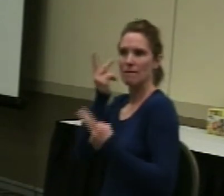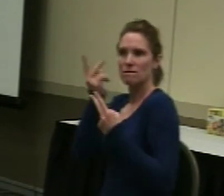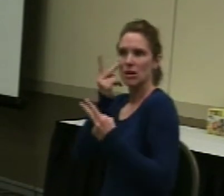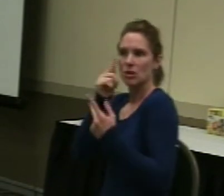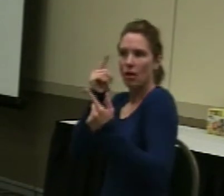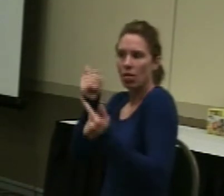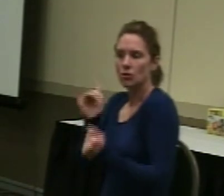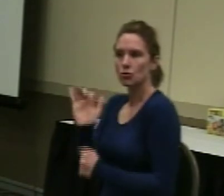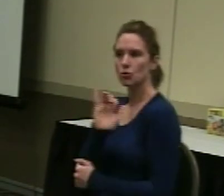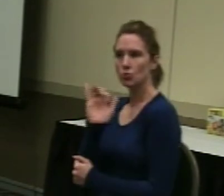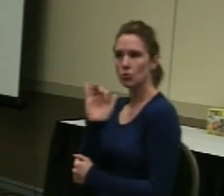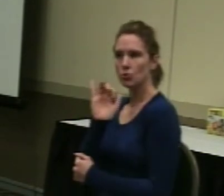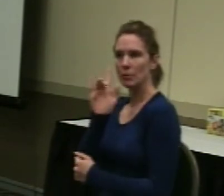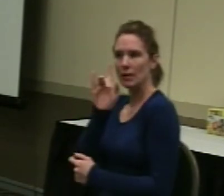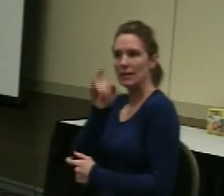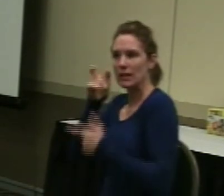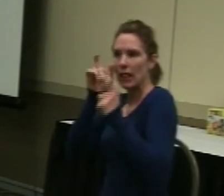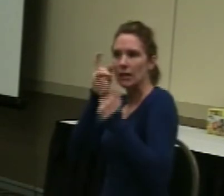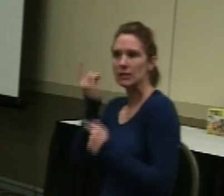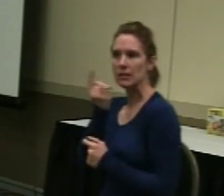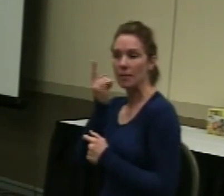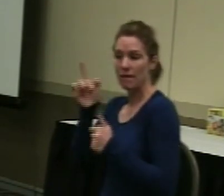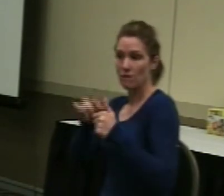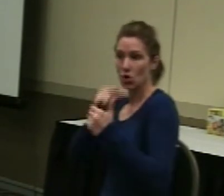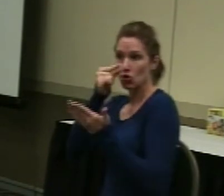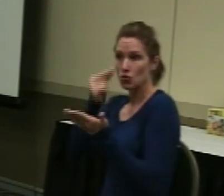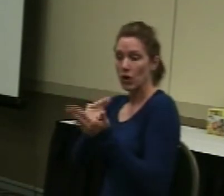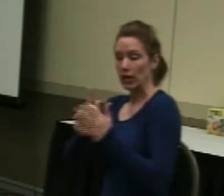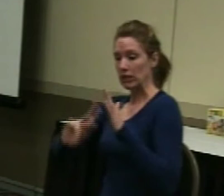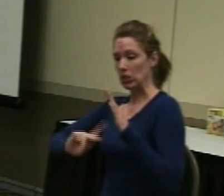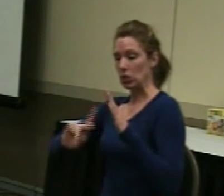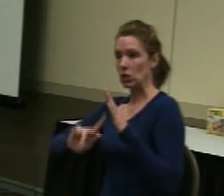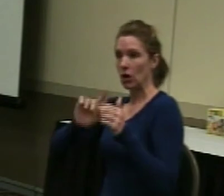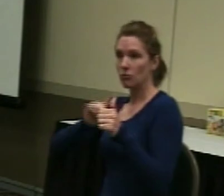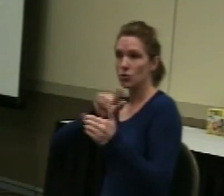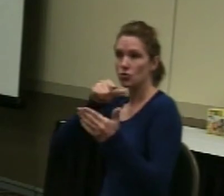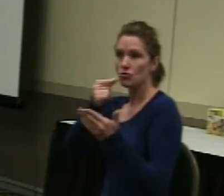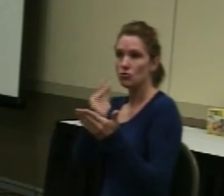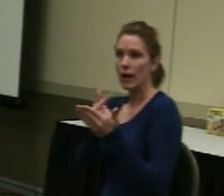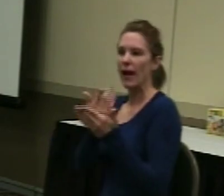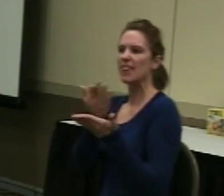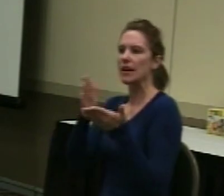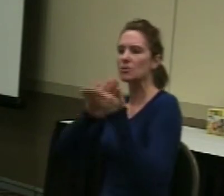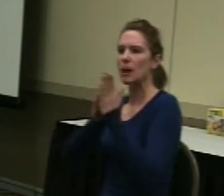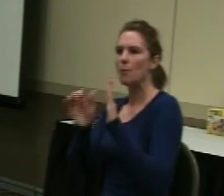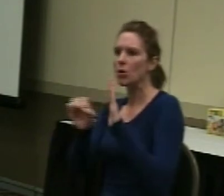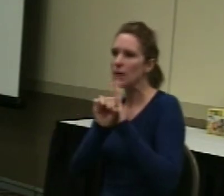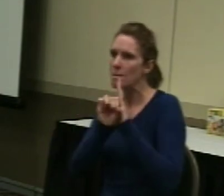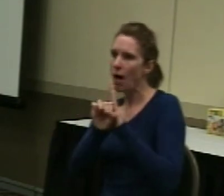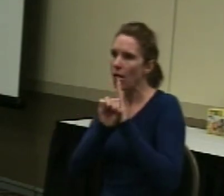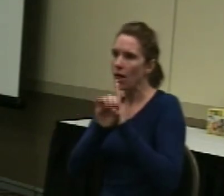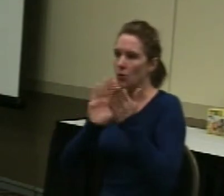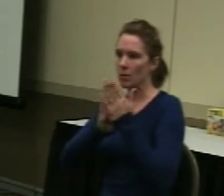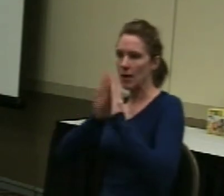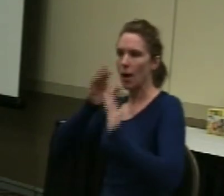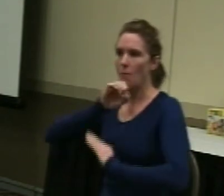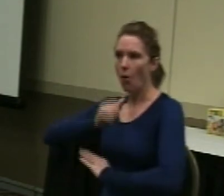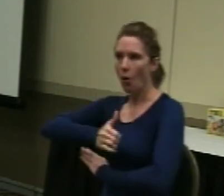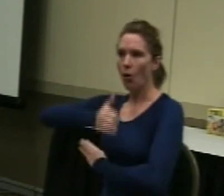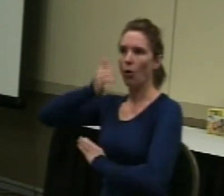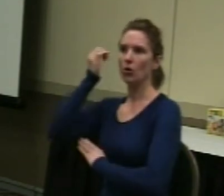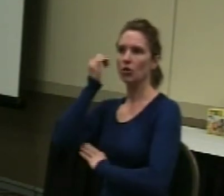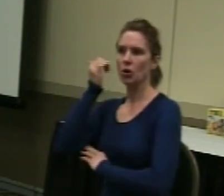And as first grade, you know, kindergarten, first grade, things get more symbolic. As we grow older, you know, we move away from the